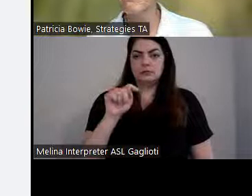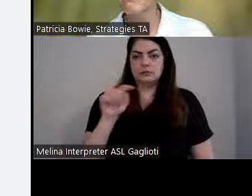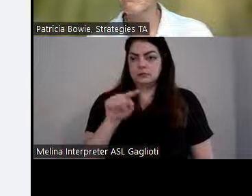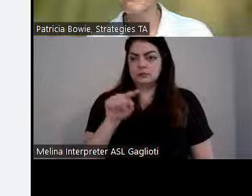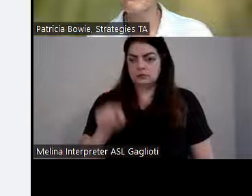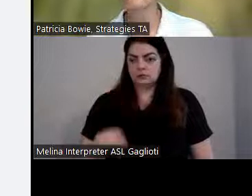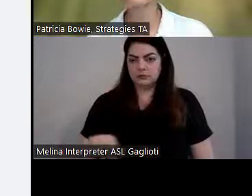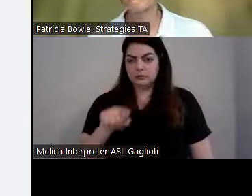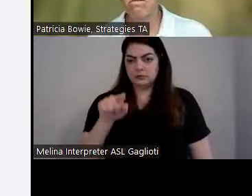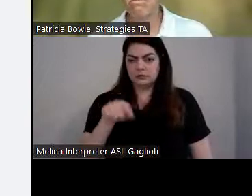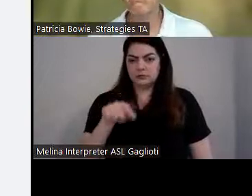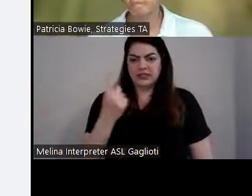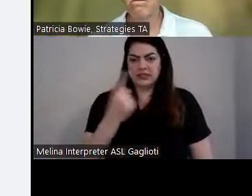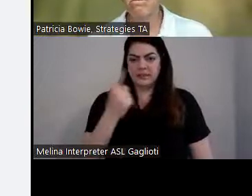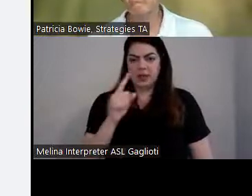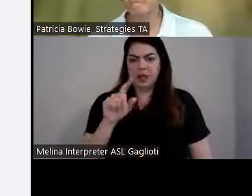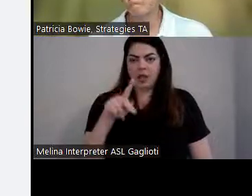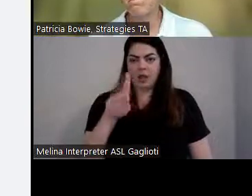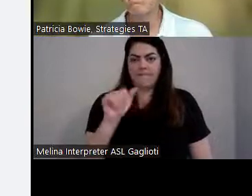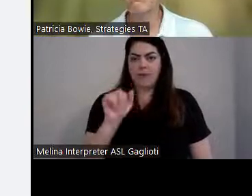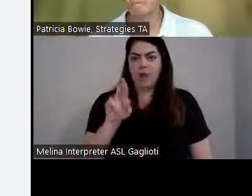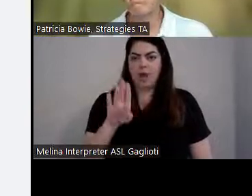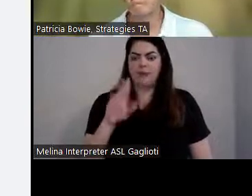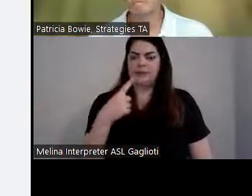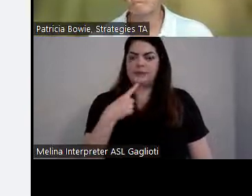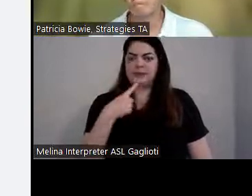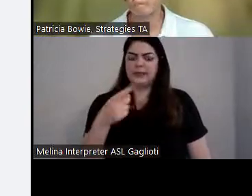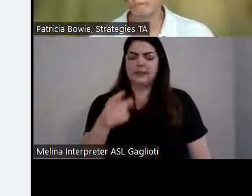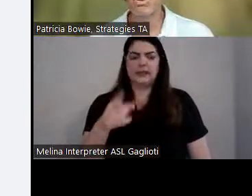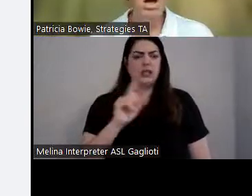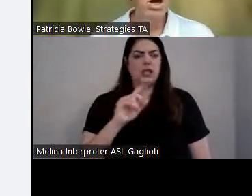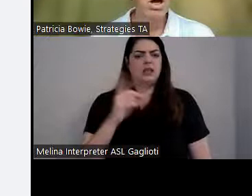we find these documents? I didn't know if she was referring to the capacity assessment.